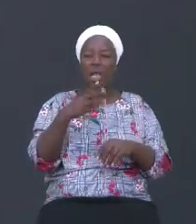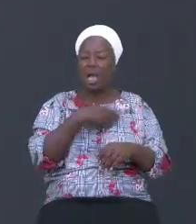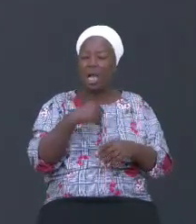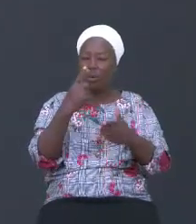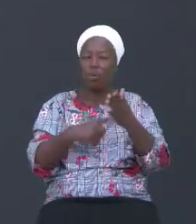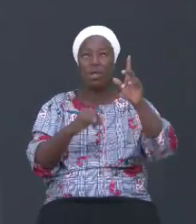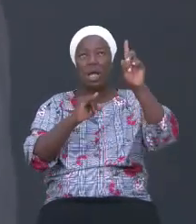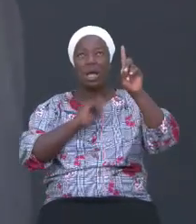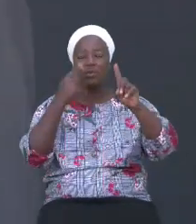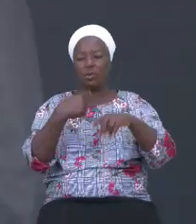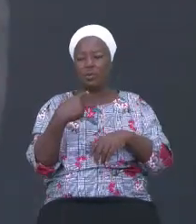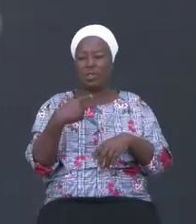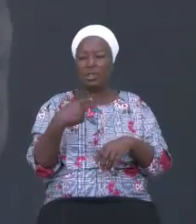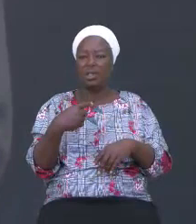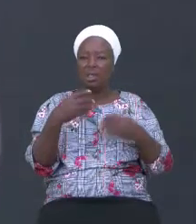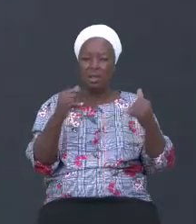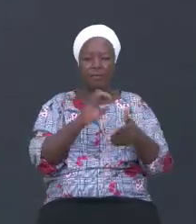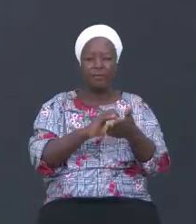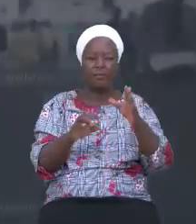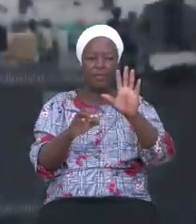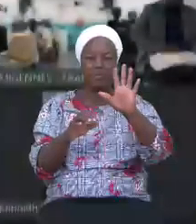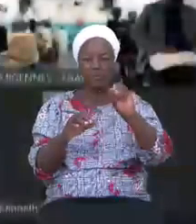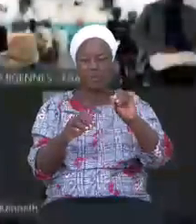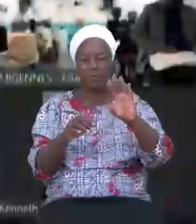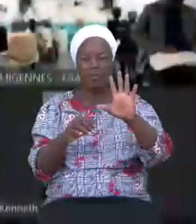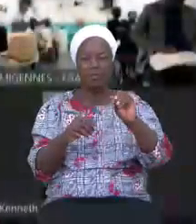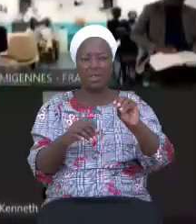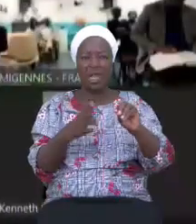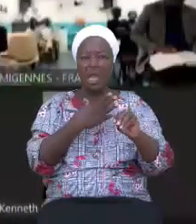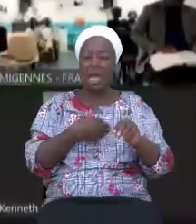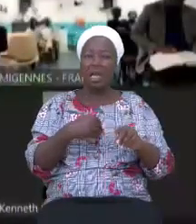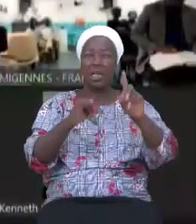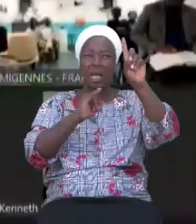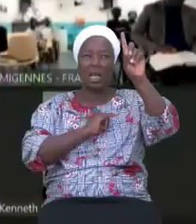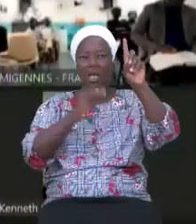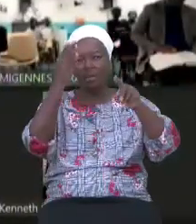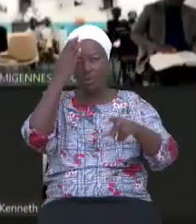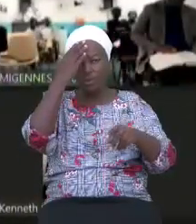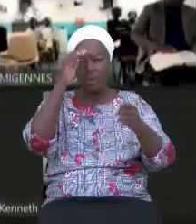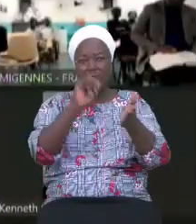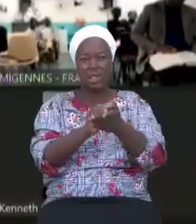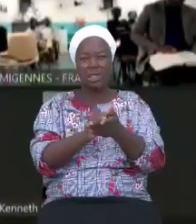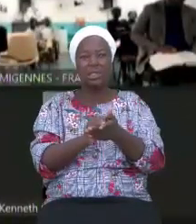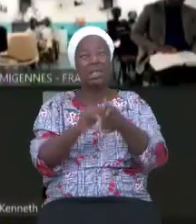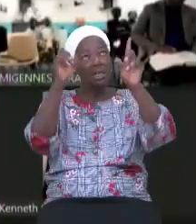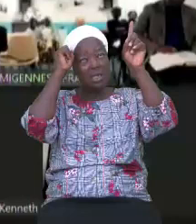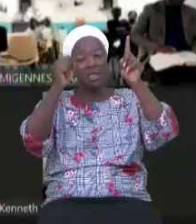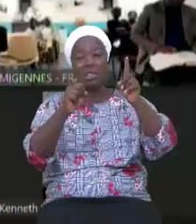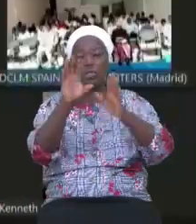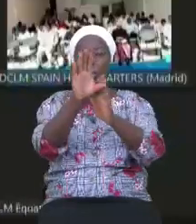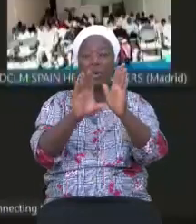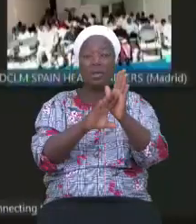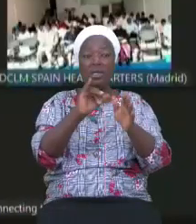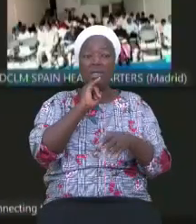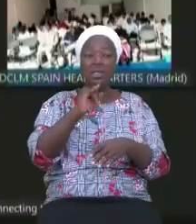should speak. Look at verse 50. In verse 50, and I know that his commandment is